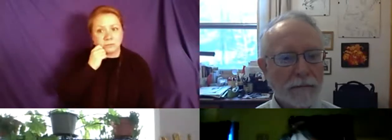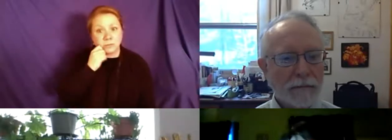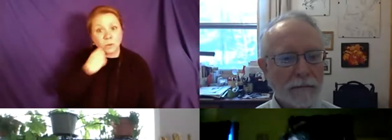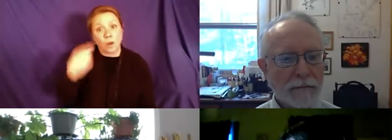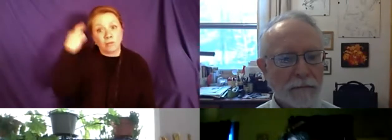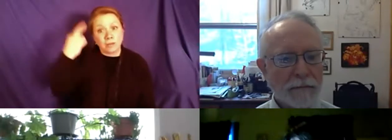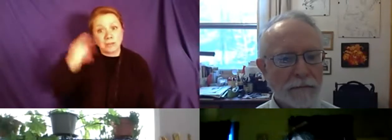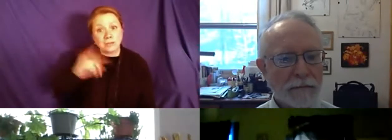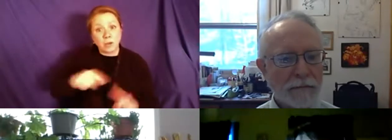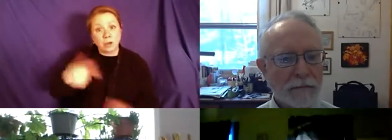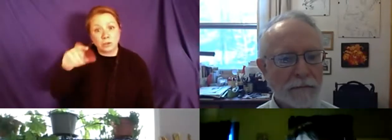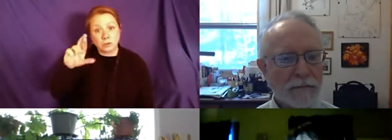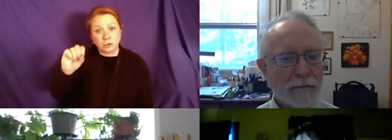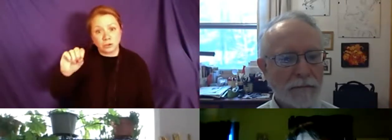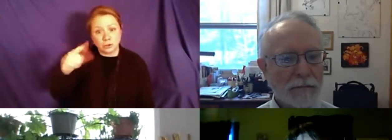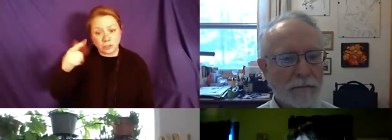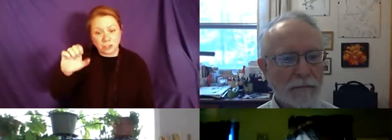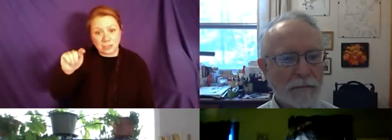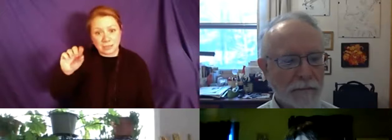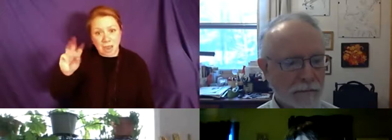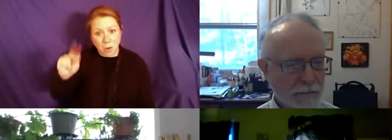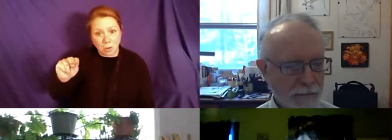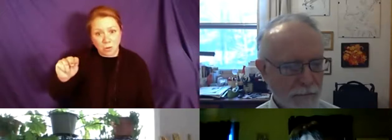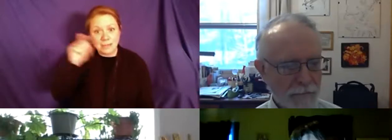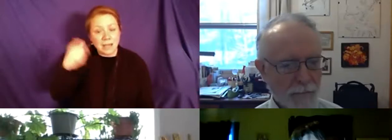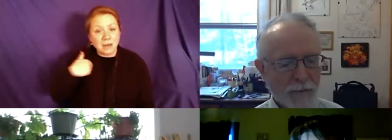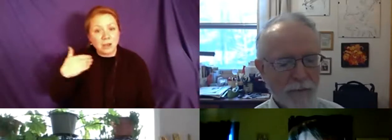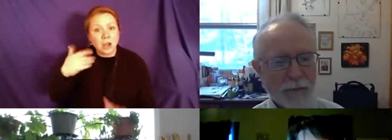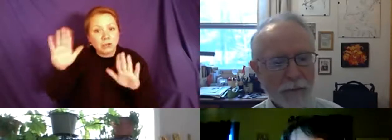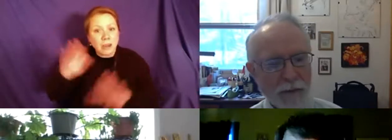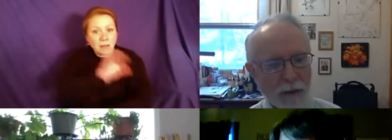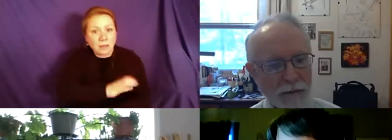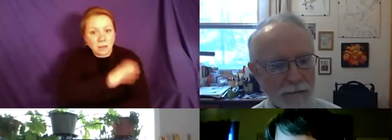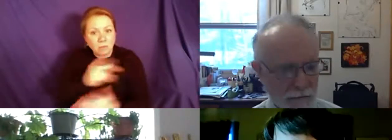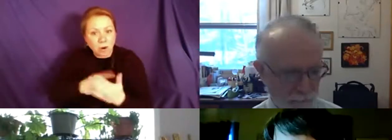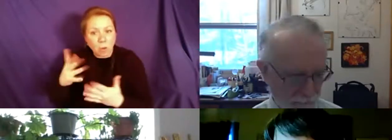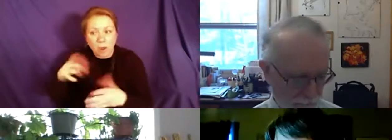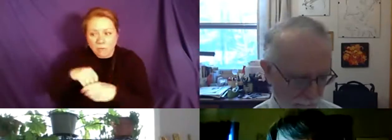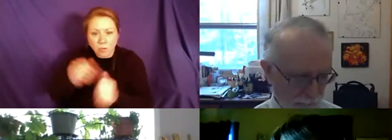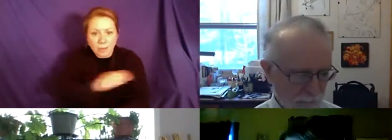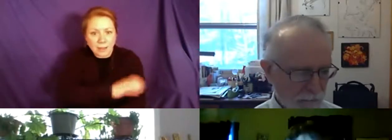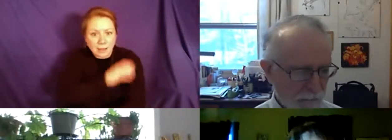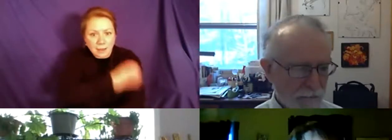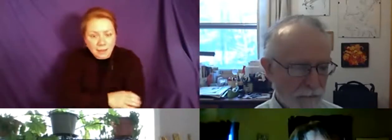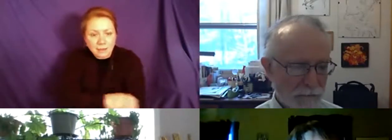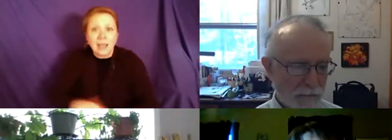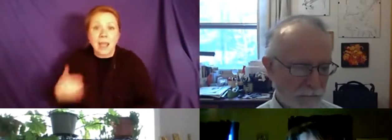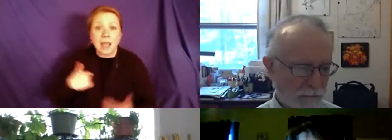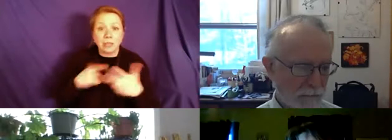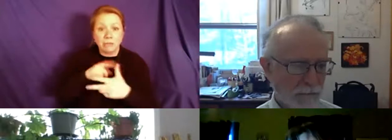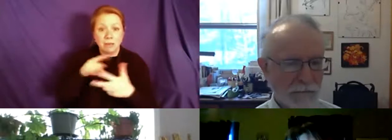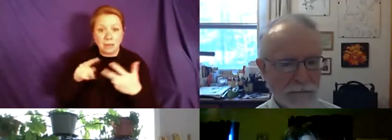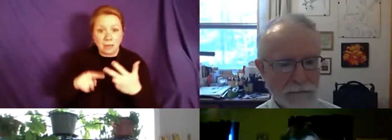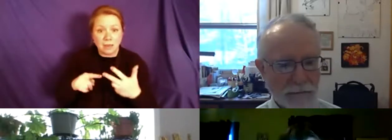I went to Georgetown for law school is they had such a great clinical program. I wanted to be involved in the clinics. And they had three primary